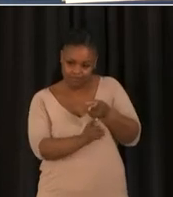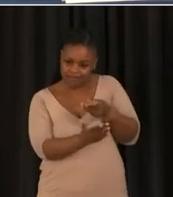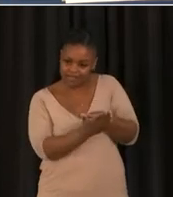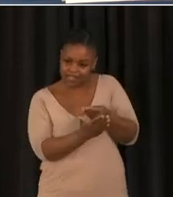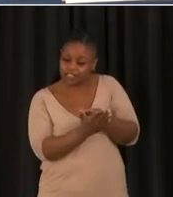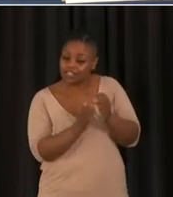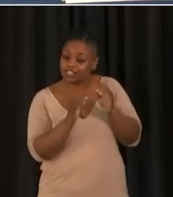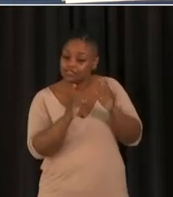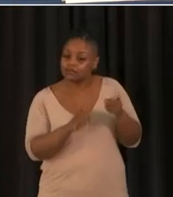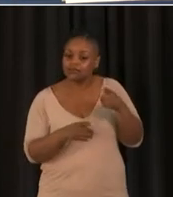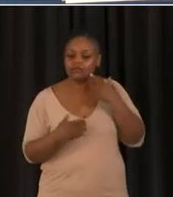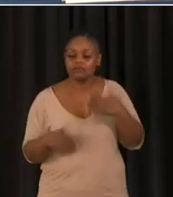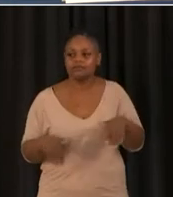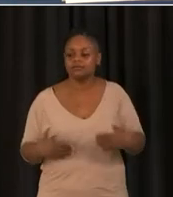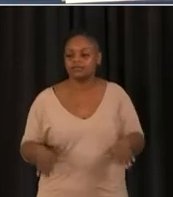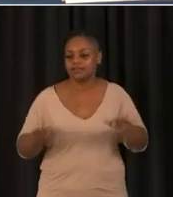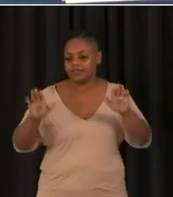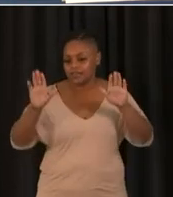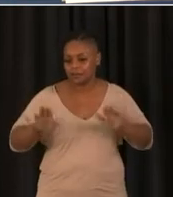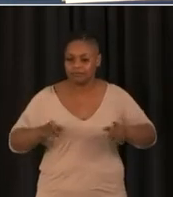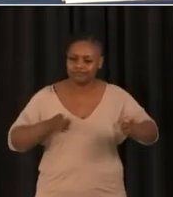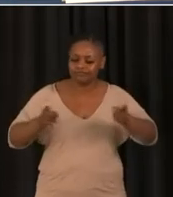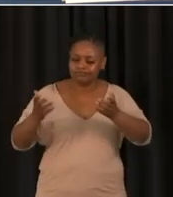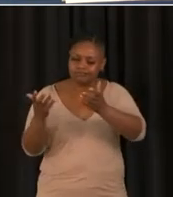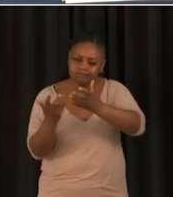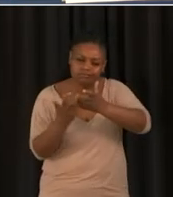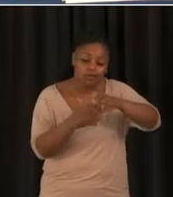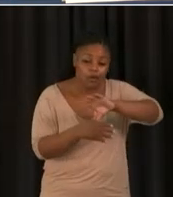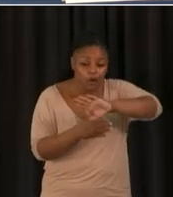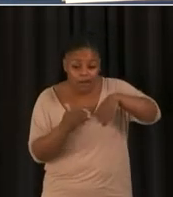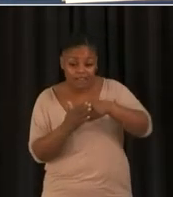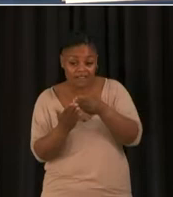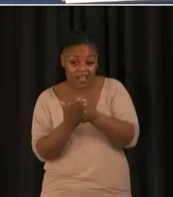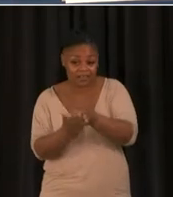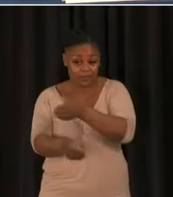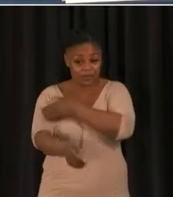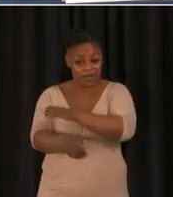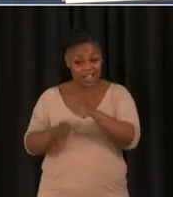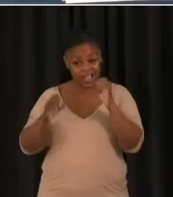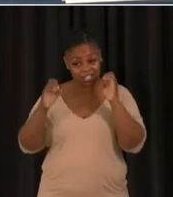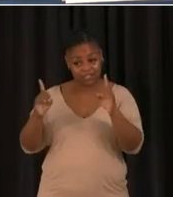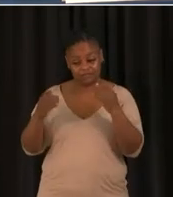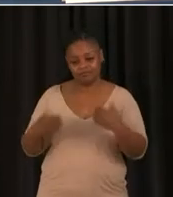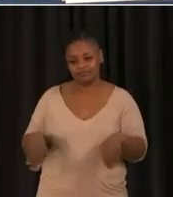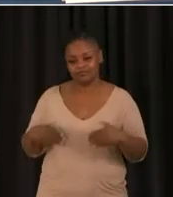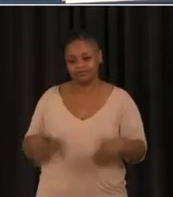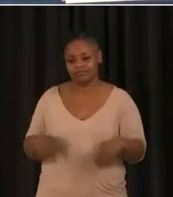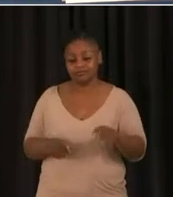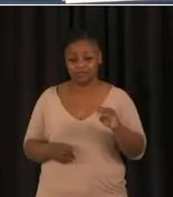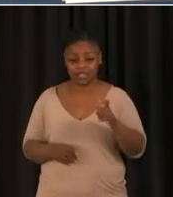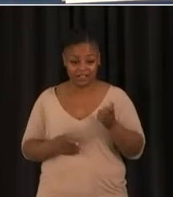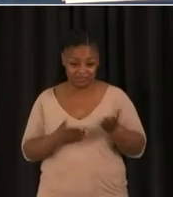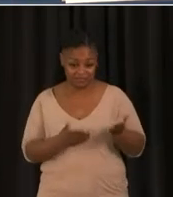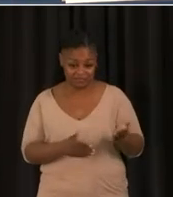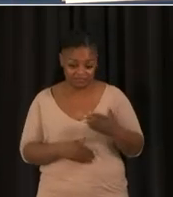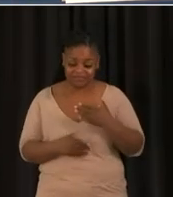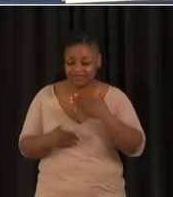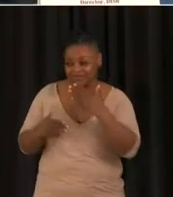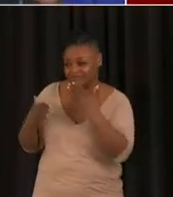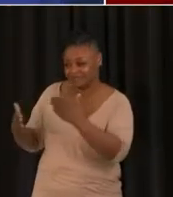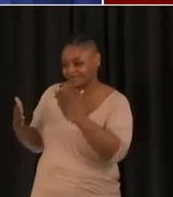www.disb.dc.gov. Also follow us on social media at DCDisby and hashtag DCDisby. If you want